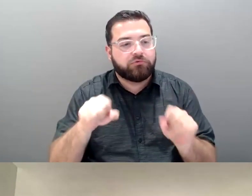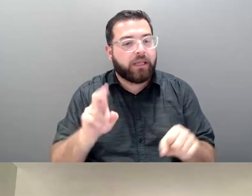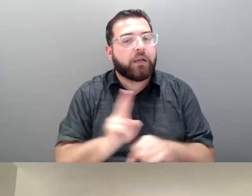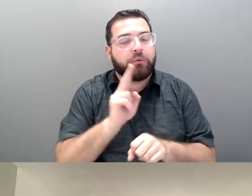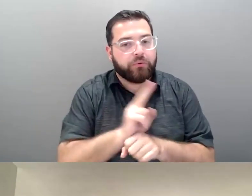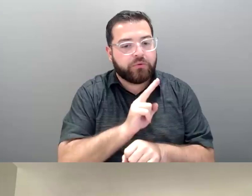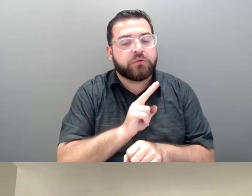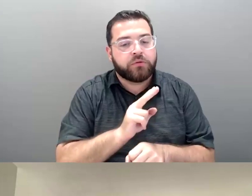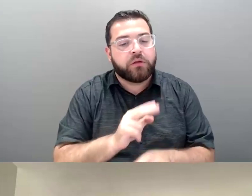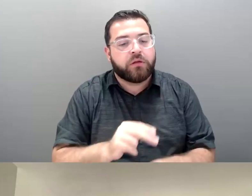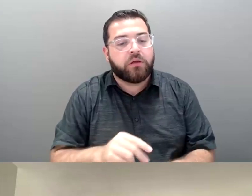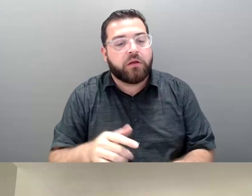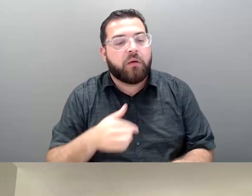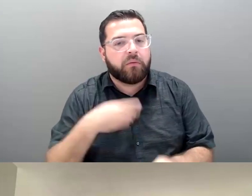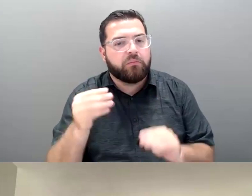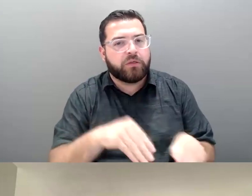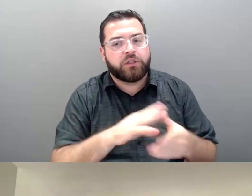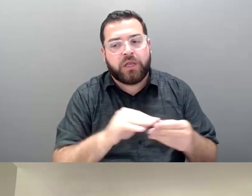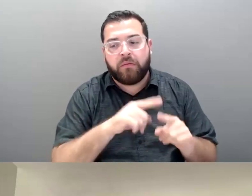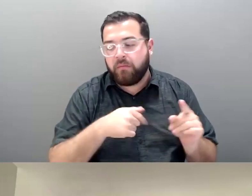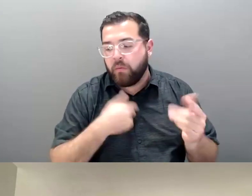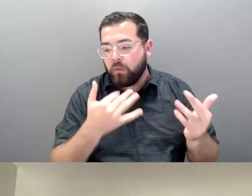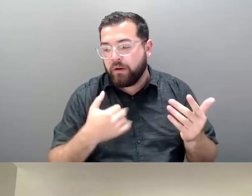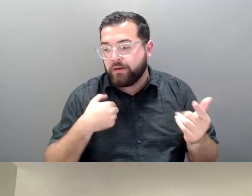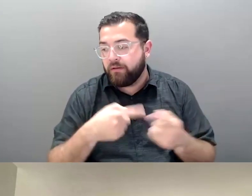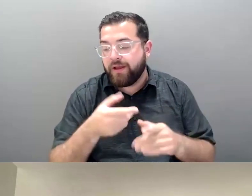give him the chat, but I think I'm going to wait till after I share it.